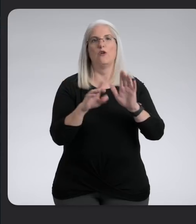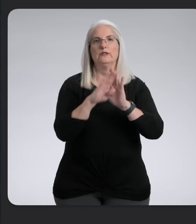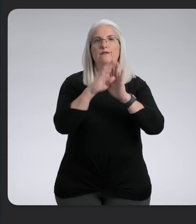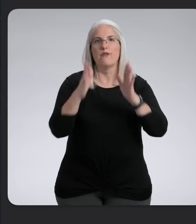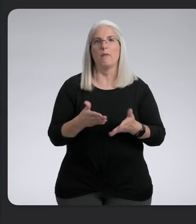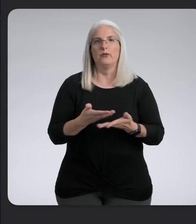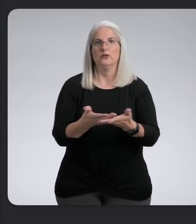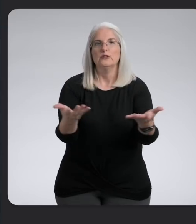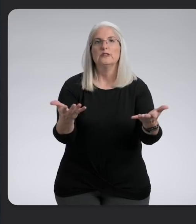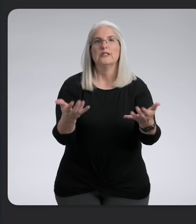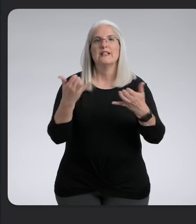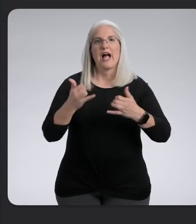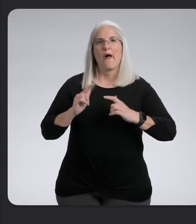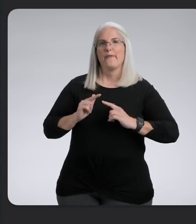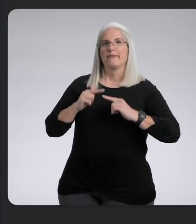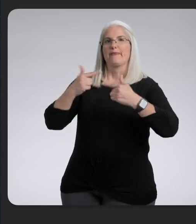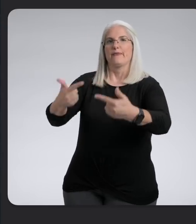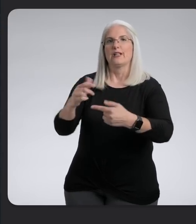it back to Susan.